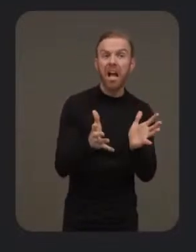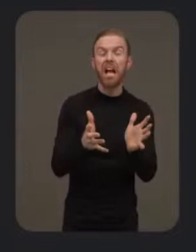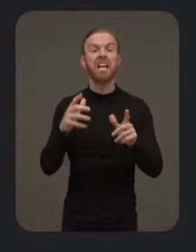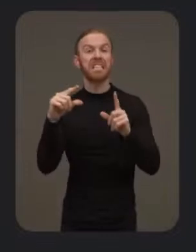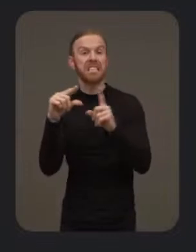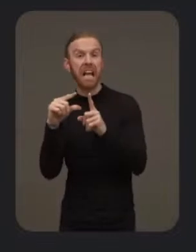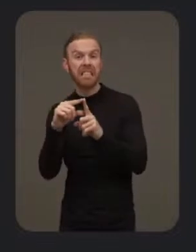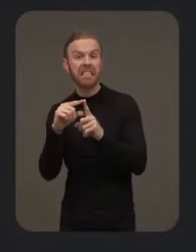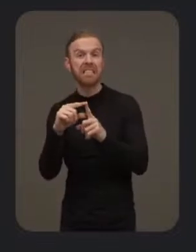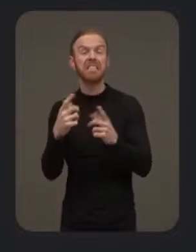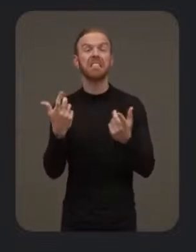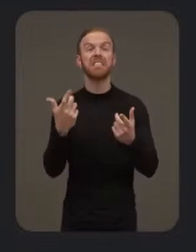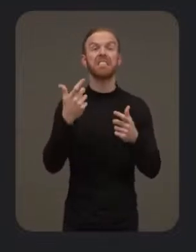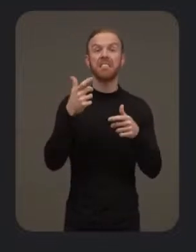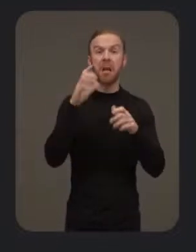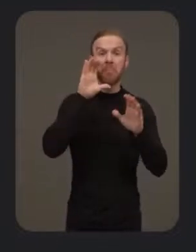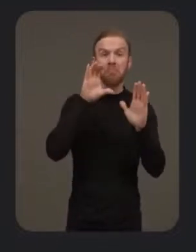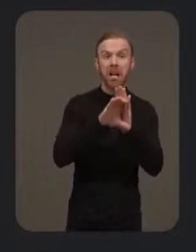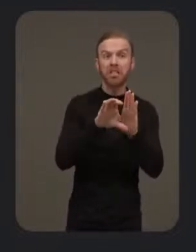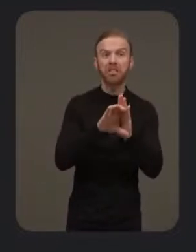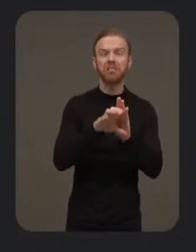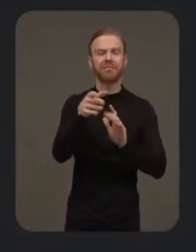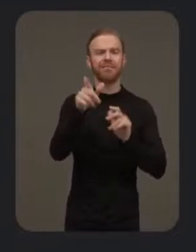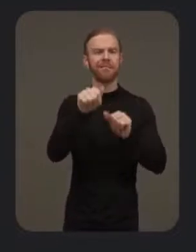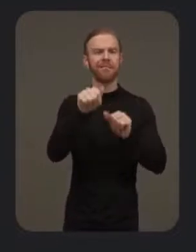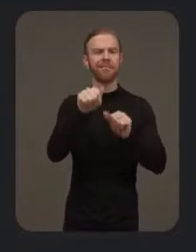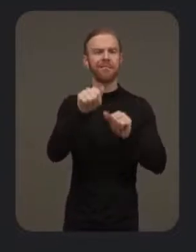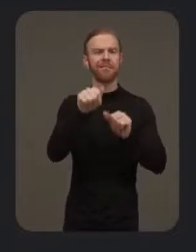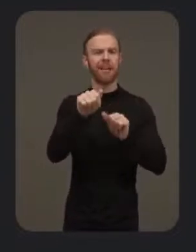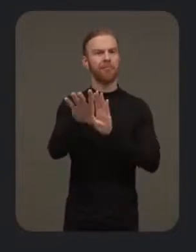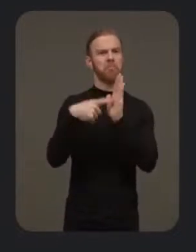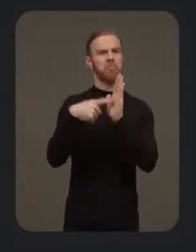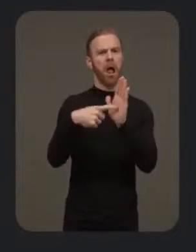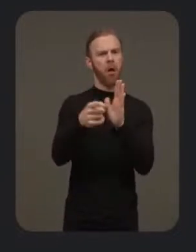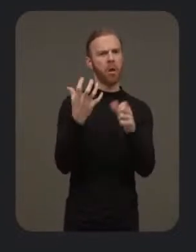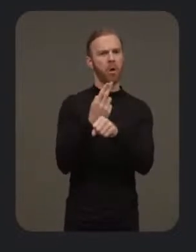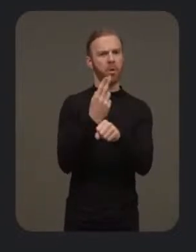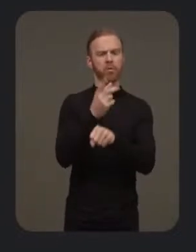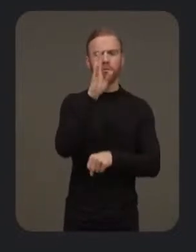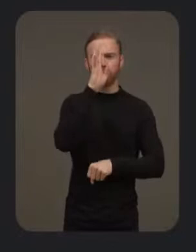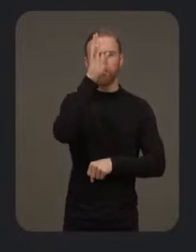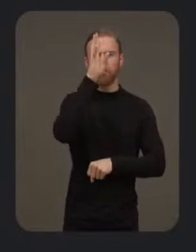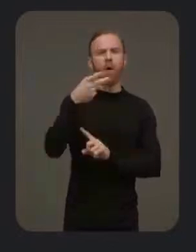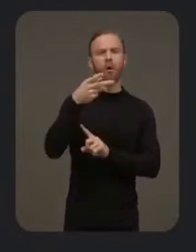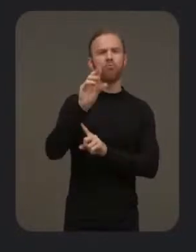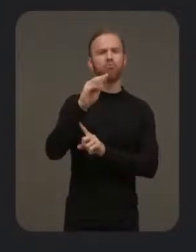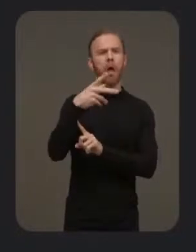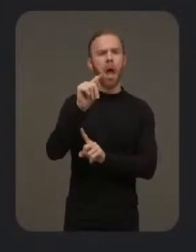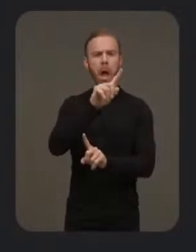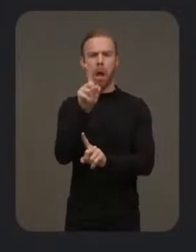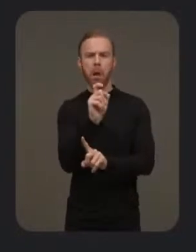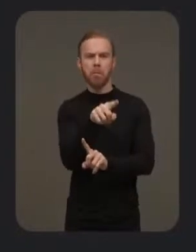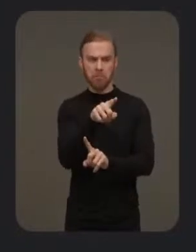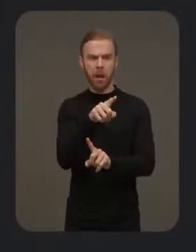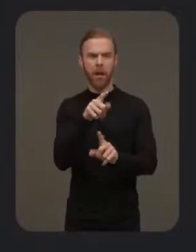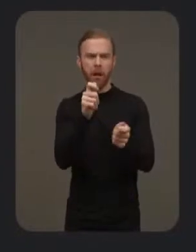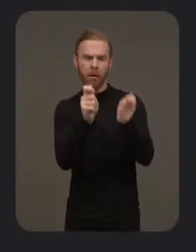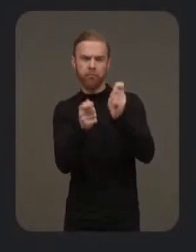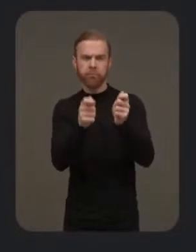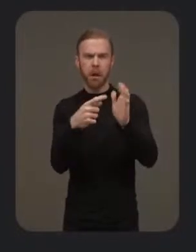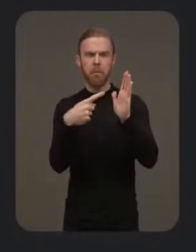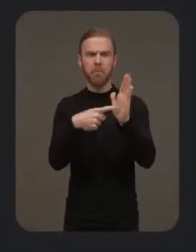text, and image. You just select the model you want to use, create prompts to tune the